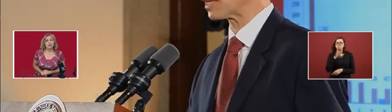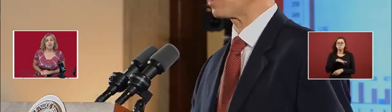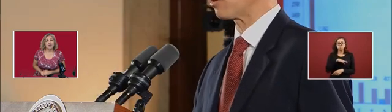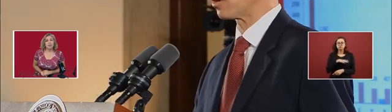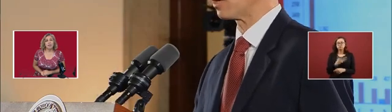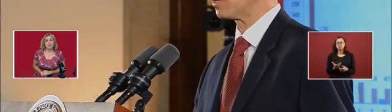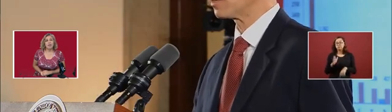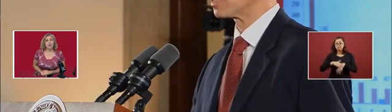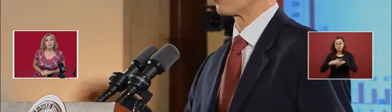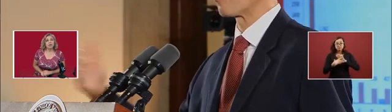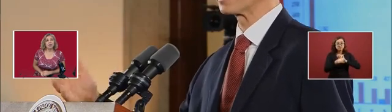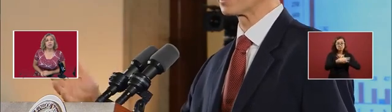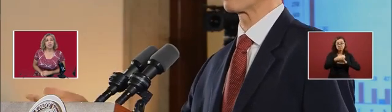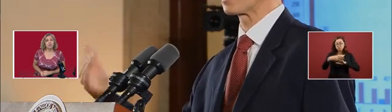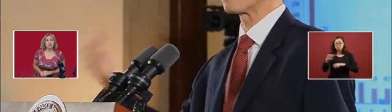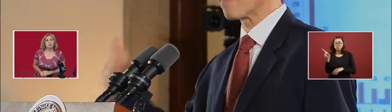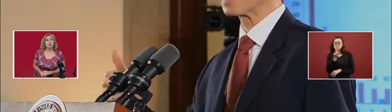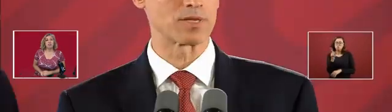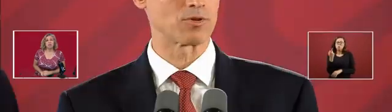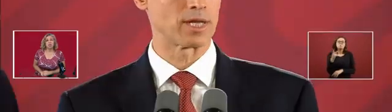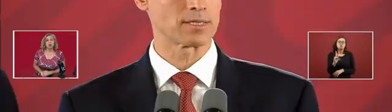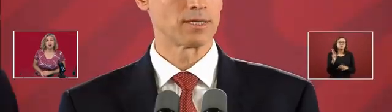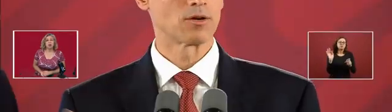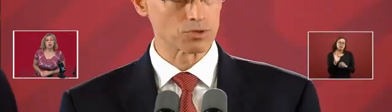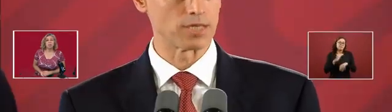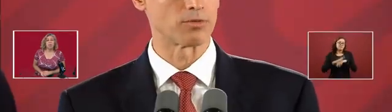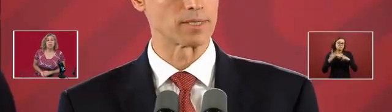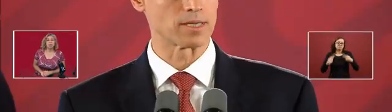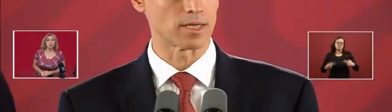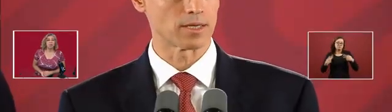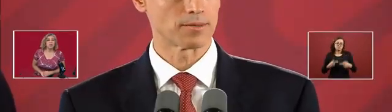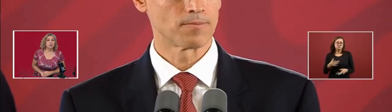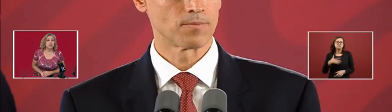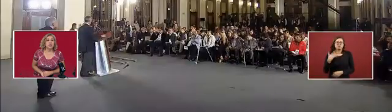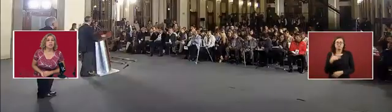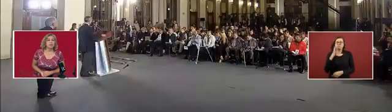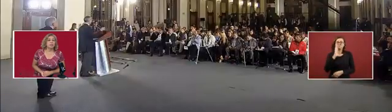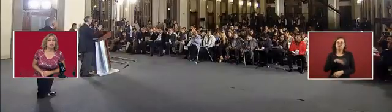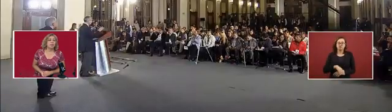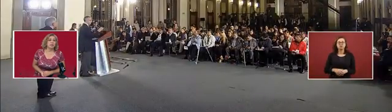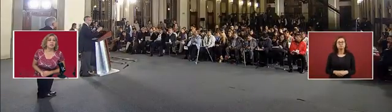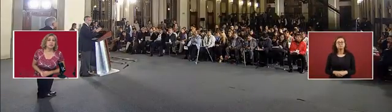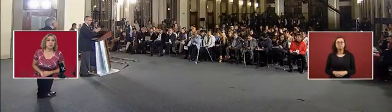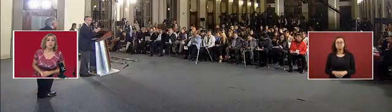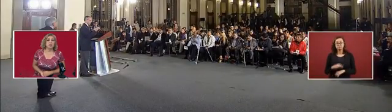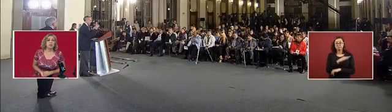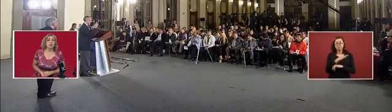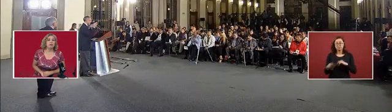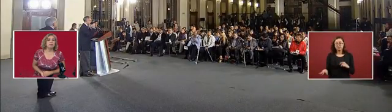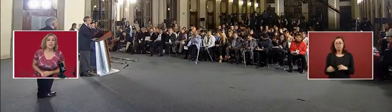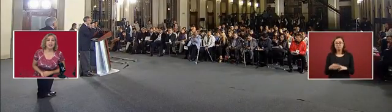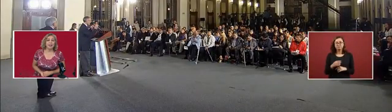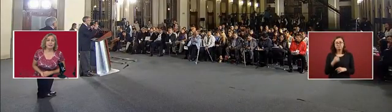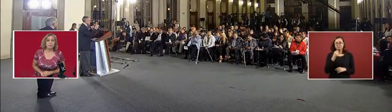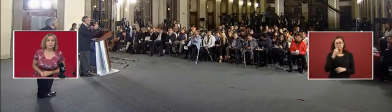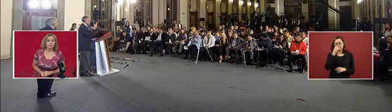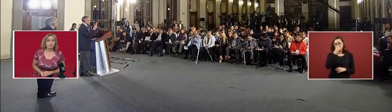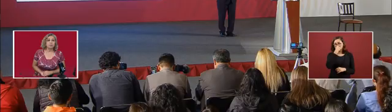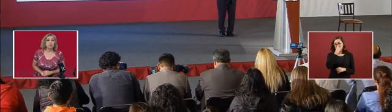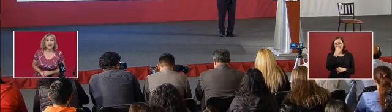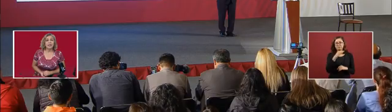phenomenon not totally demonstrated, but it is an important matter in the world, because after Zika, we're starting to